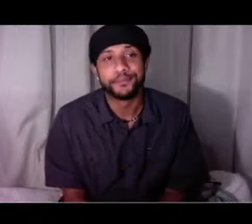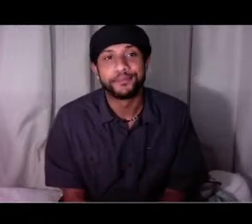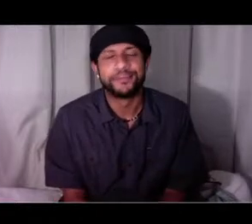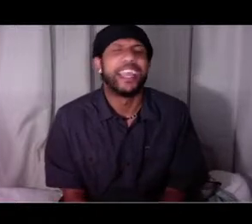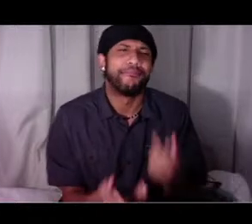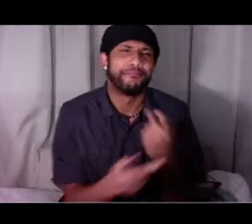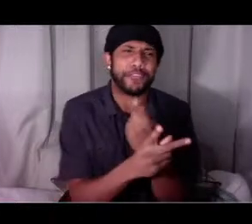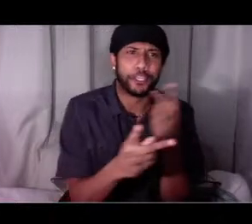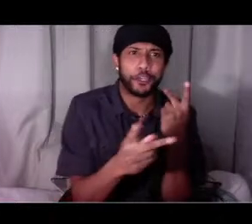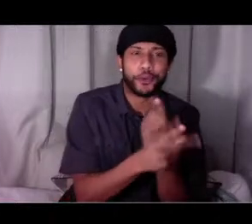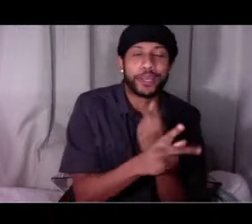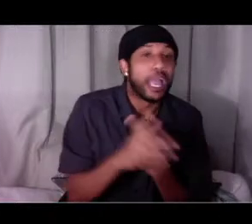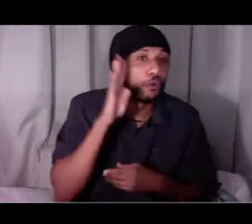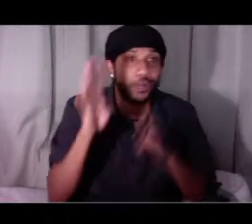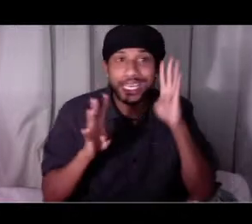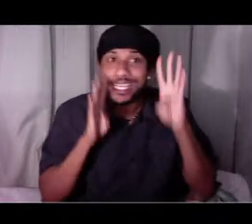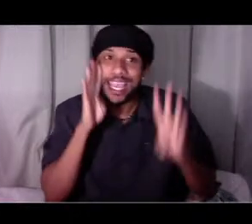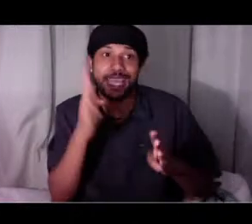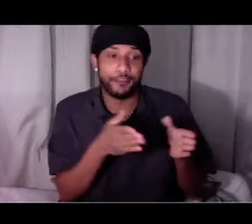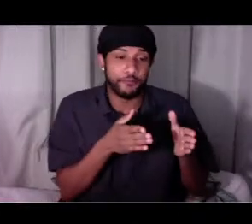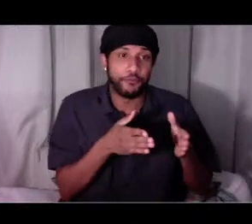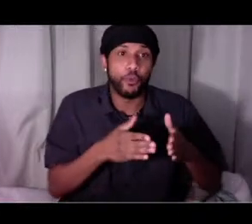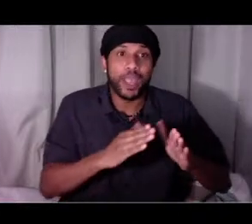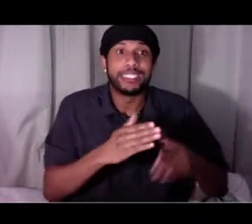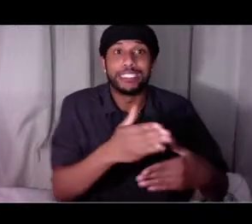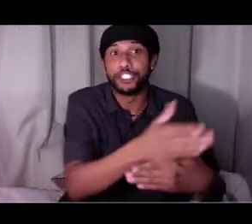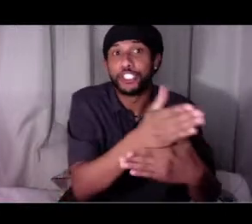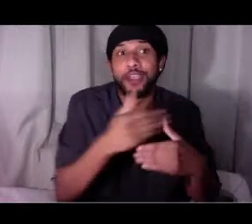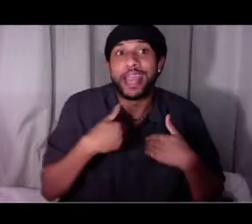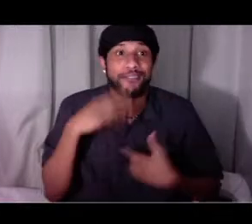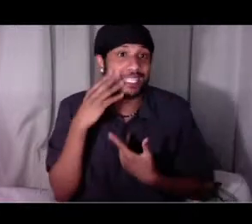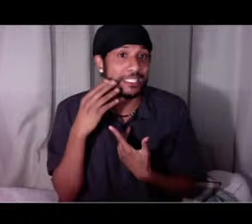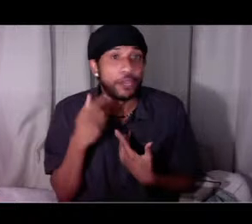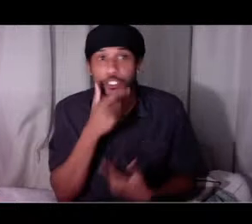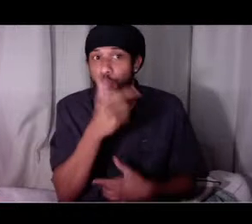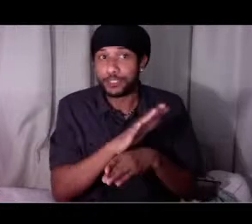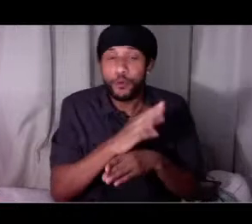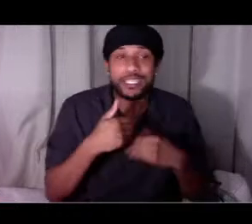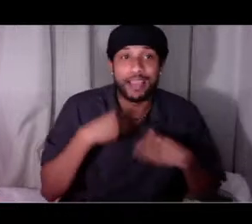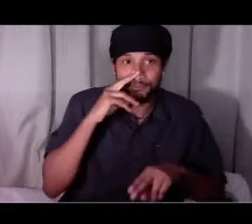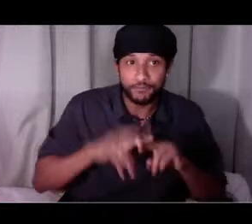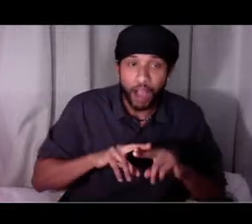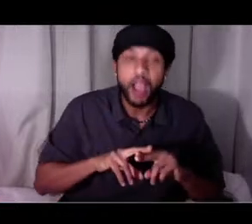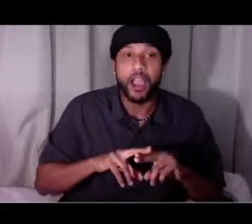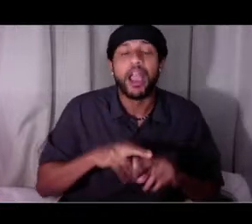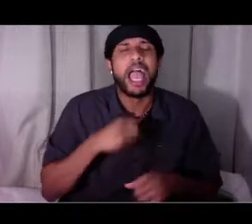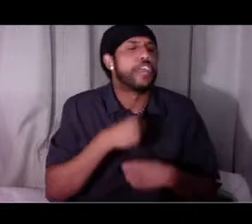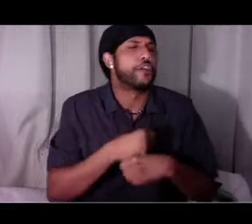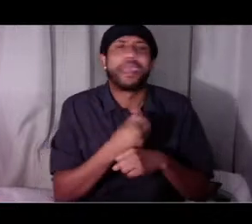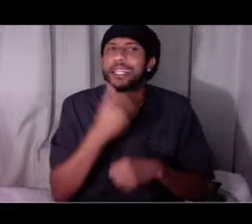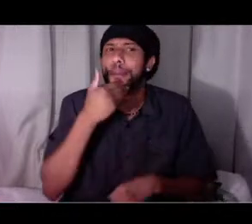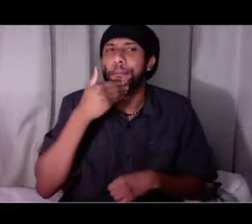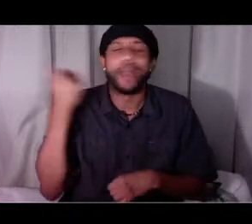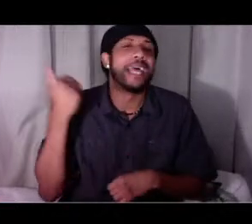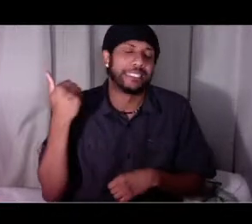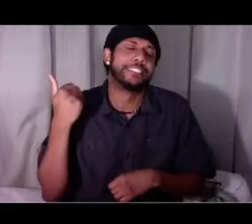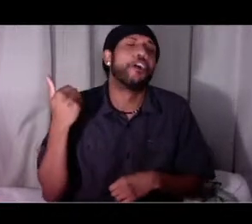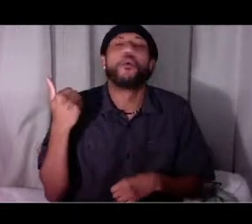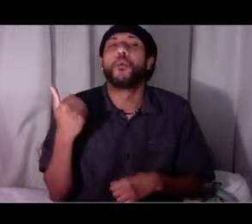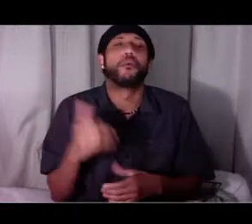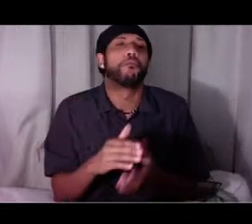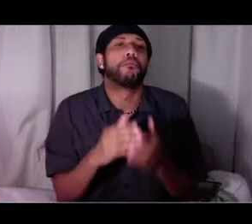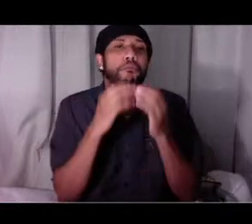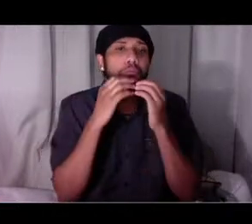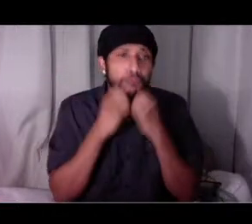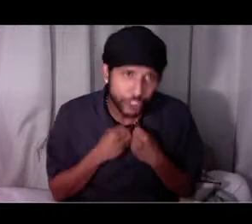finding ways creatively to share to have an experience watch movies to have fun and you're making the absolute best of it and for that we are so